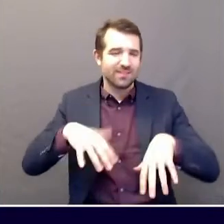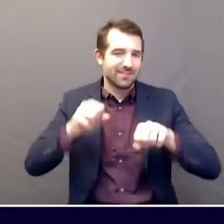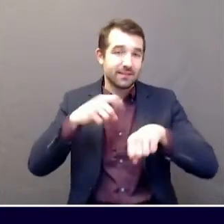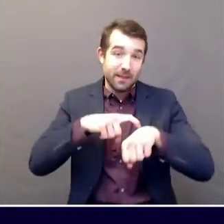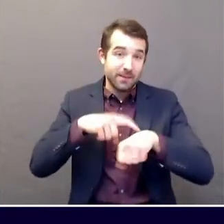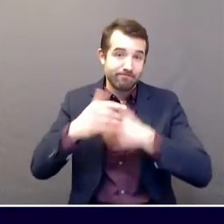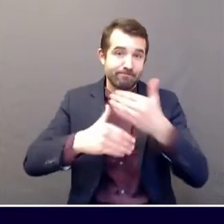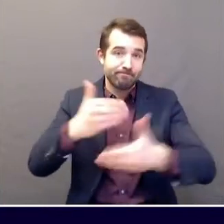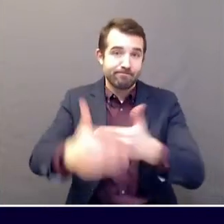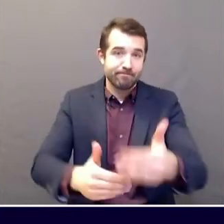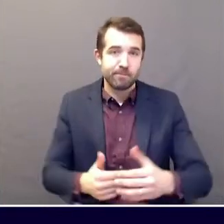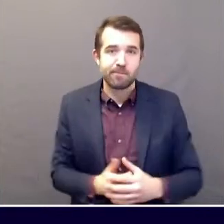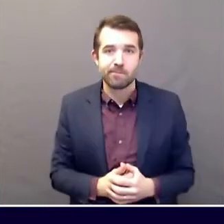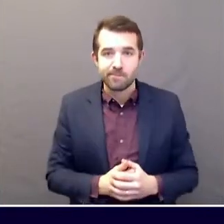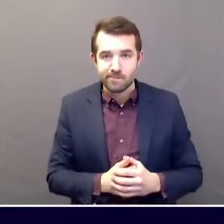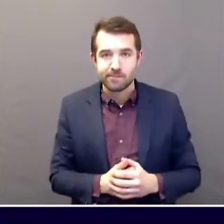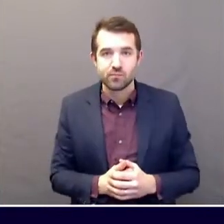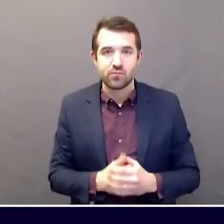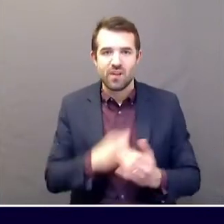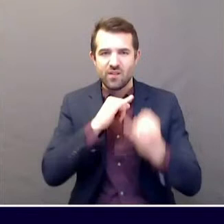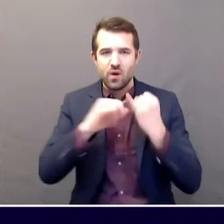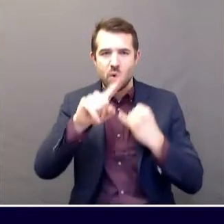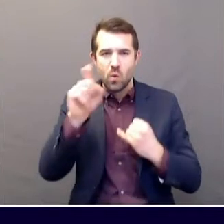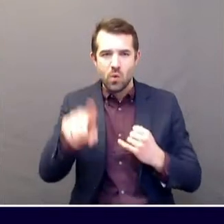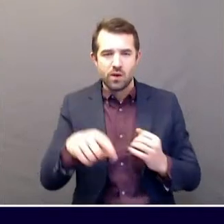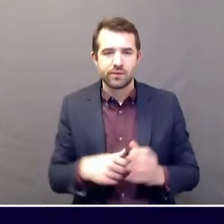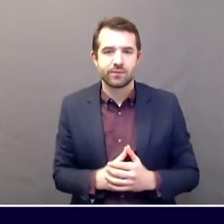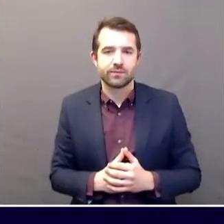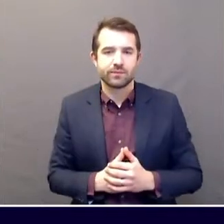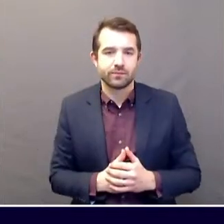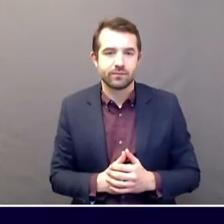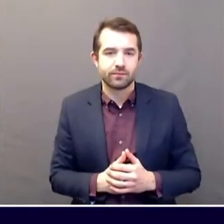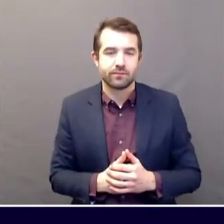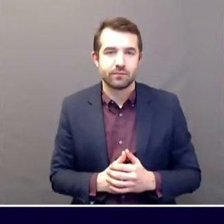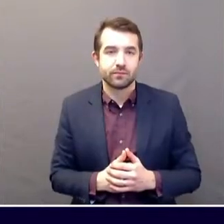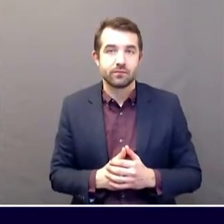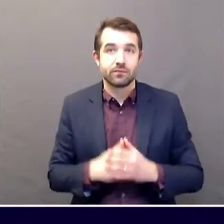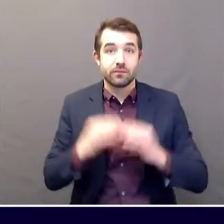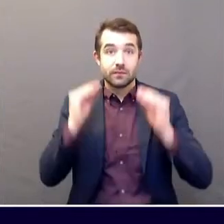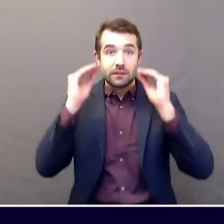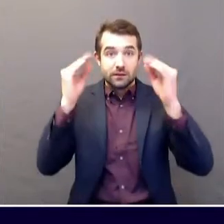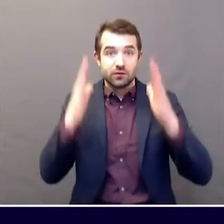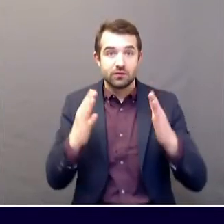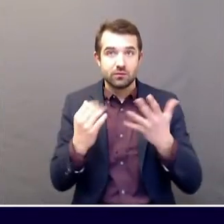And my final question here, how high of a priority are teachers?